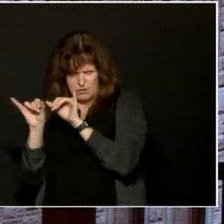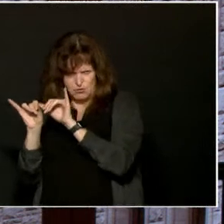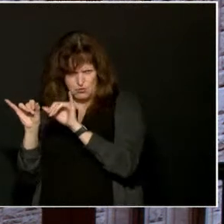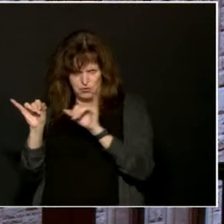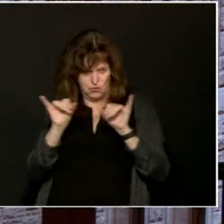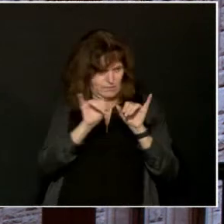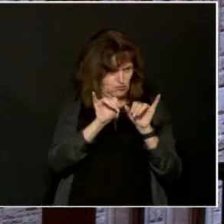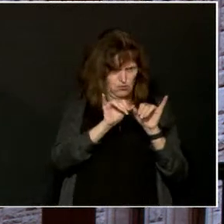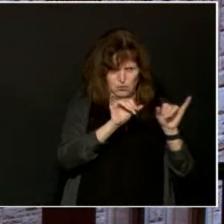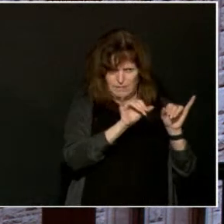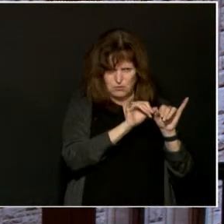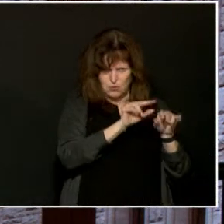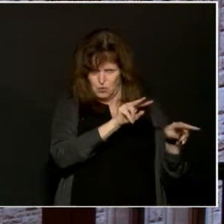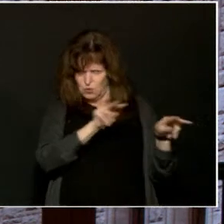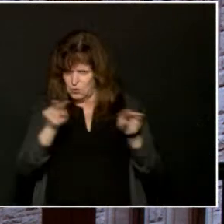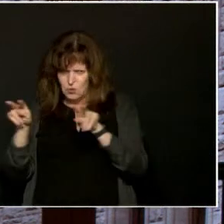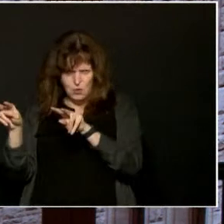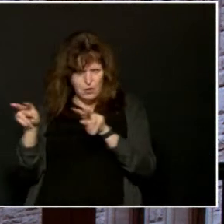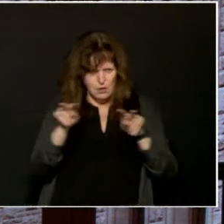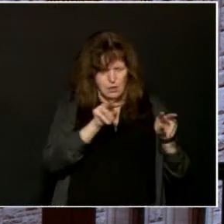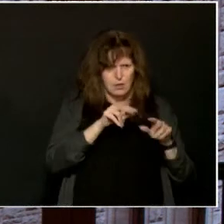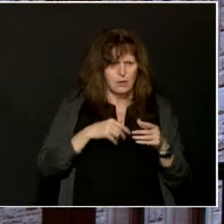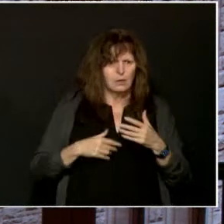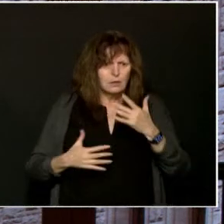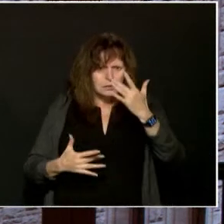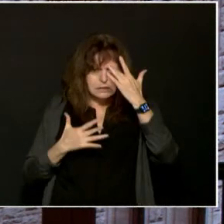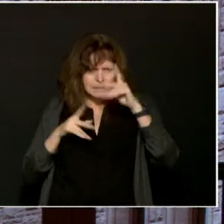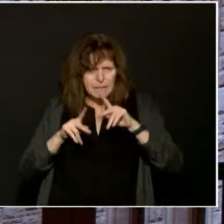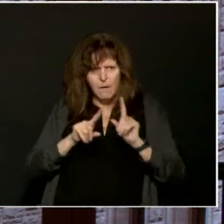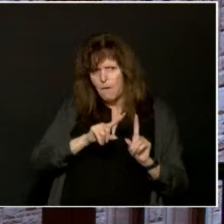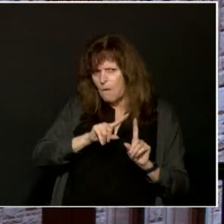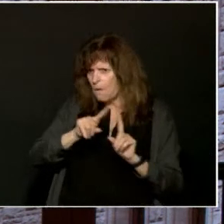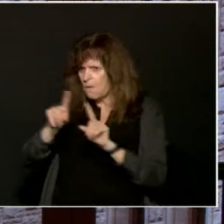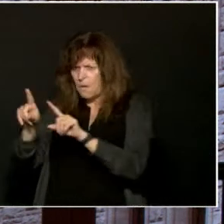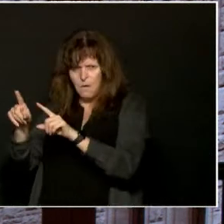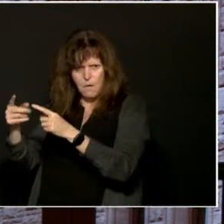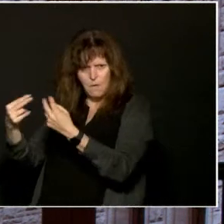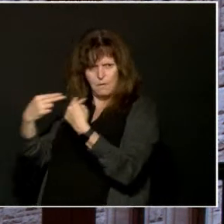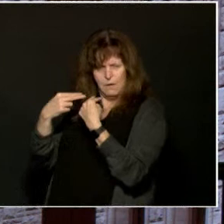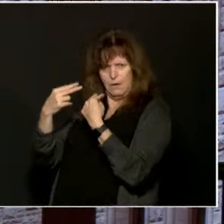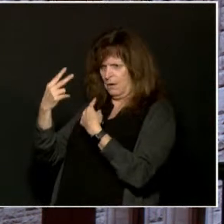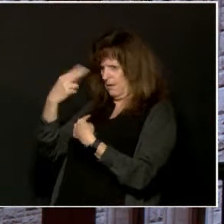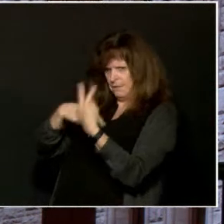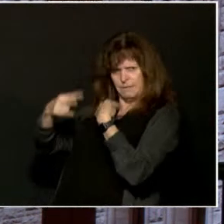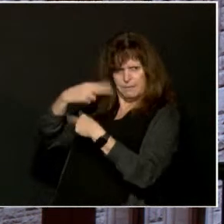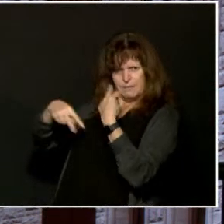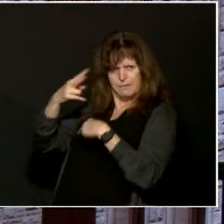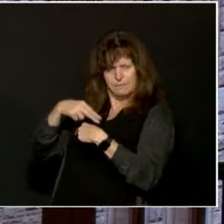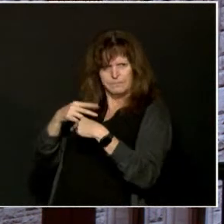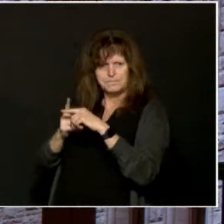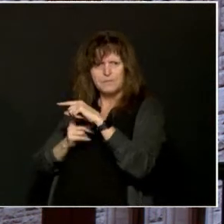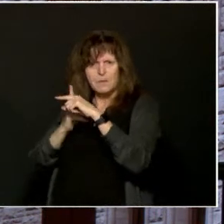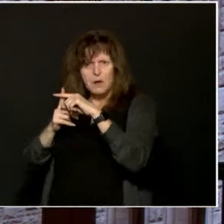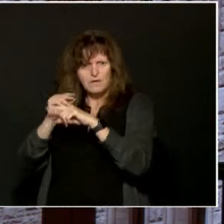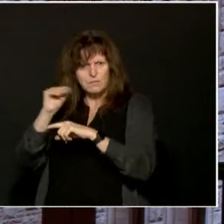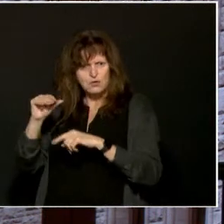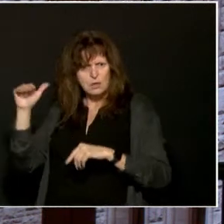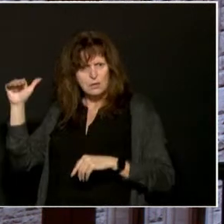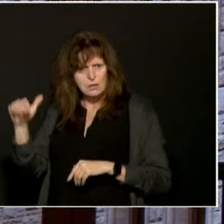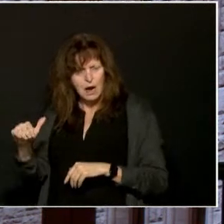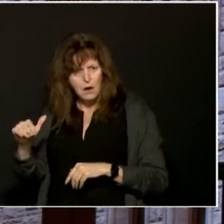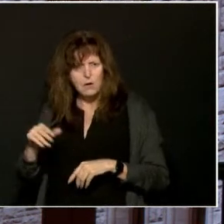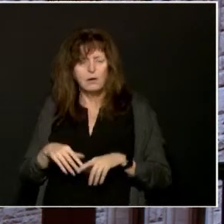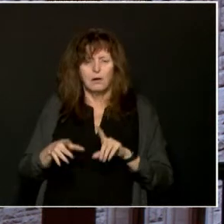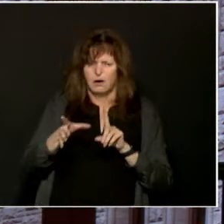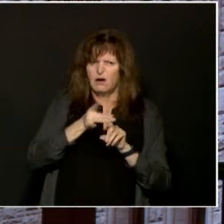go and get seen. And so I would say that the positivity dropping down, even as the volumes drop down, is reassuring in